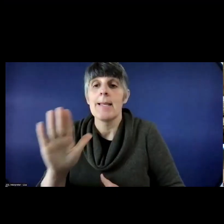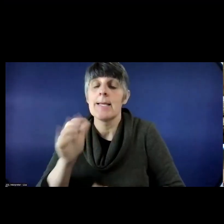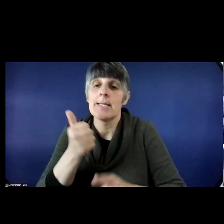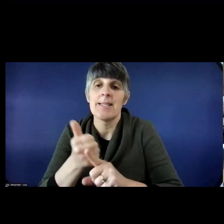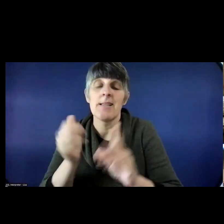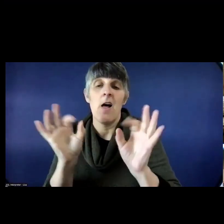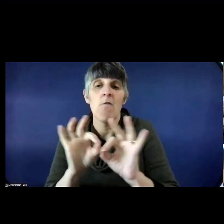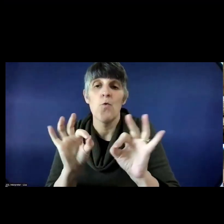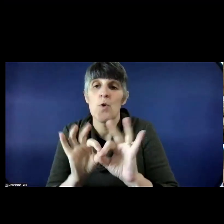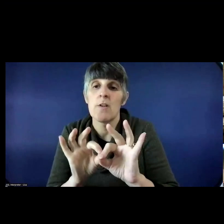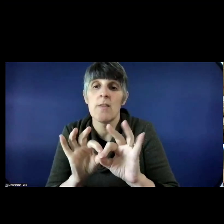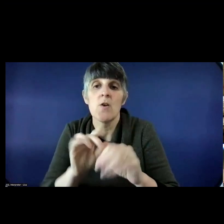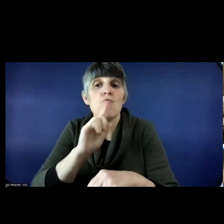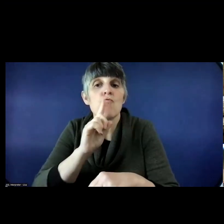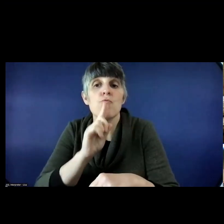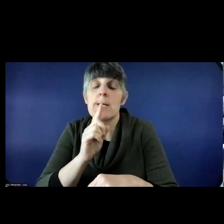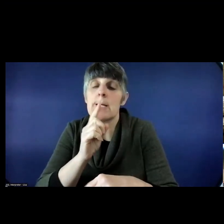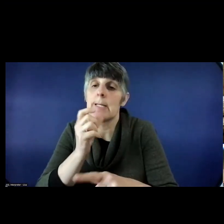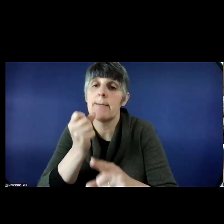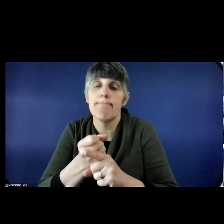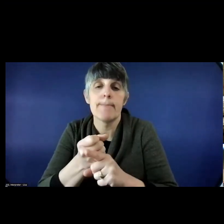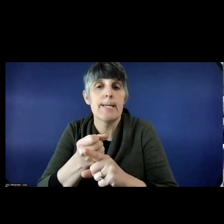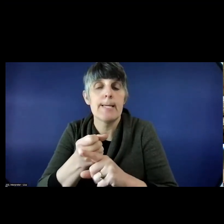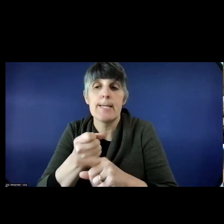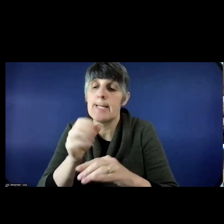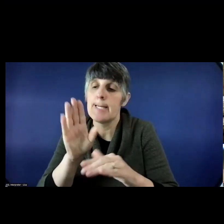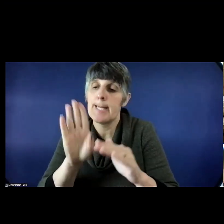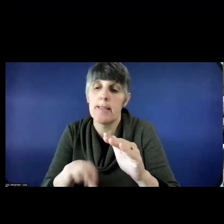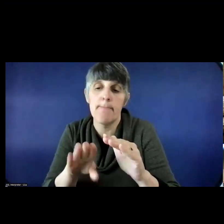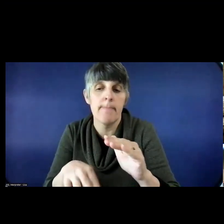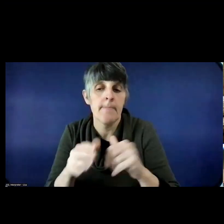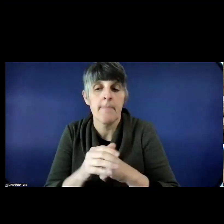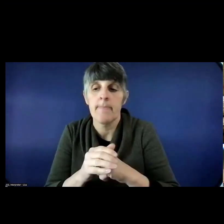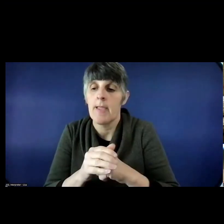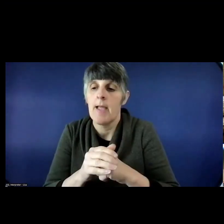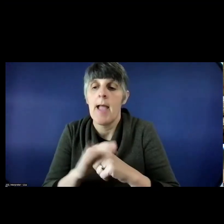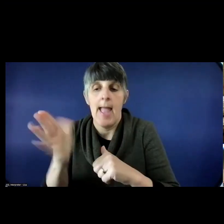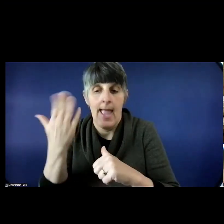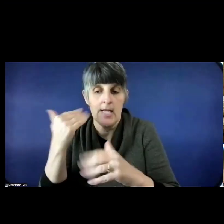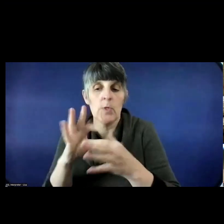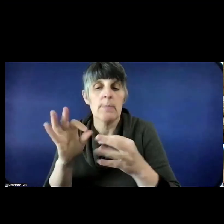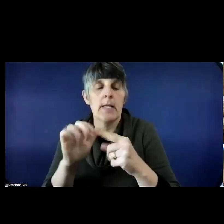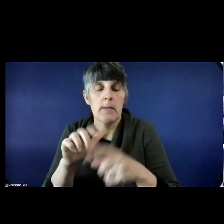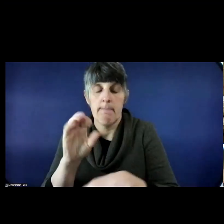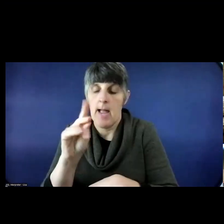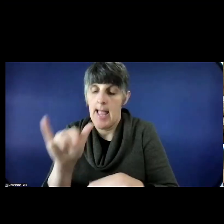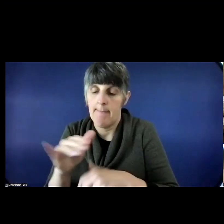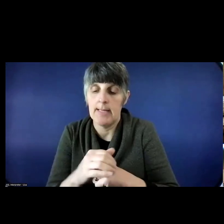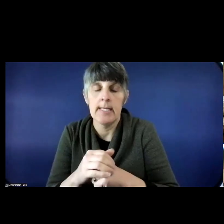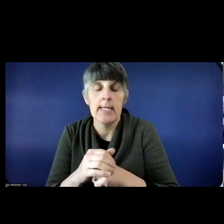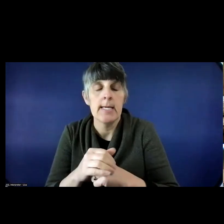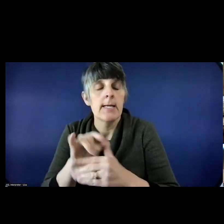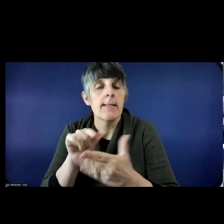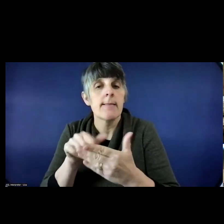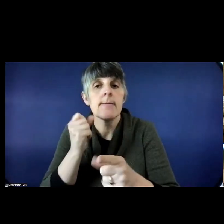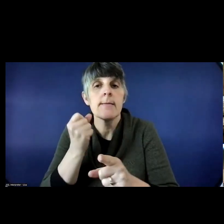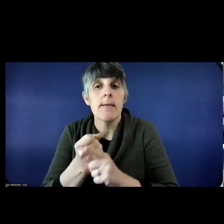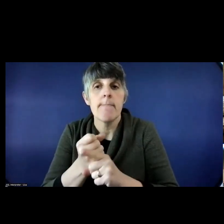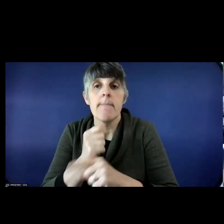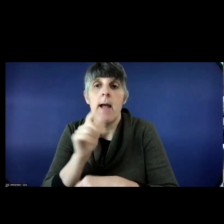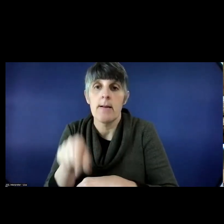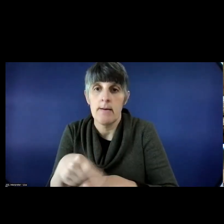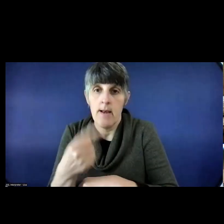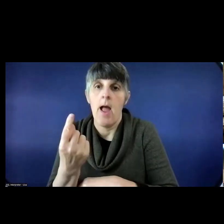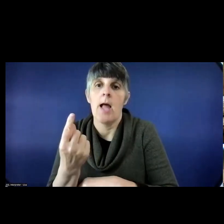self-worth really hit rock bottom. As was mentioned by Emily, this impacts not just